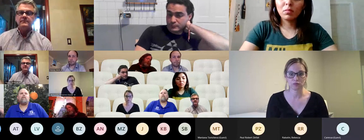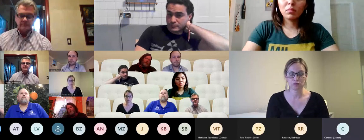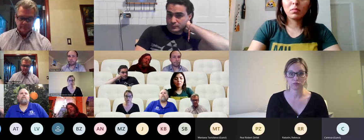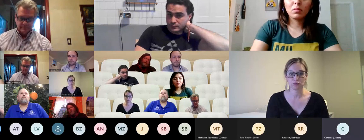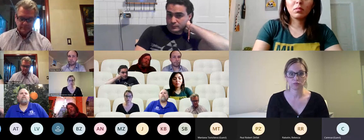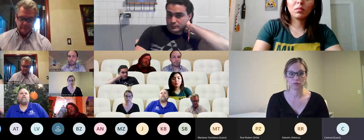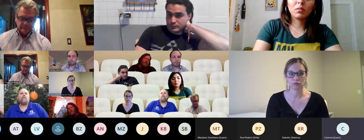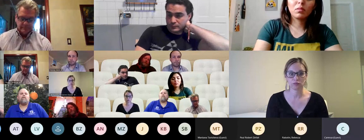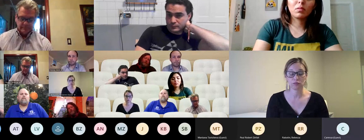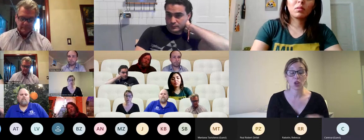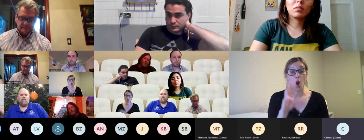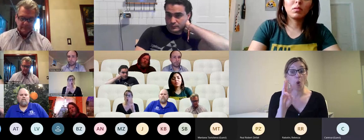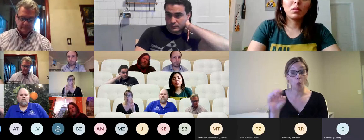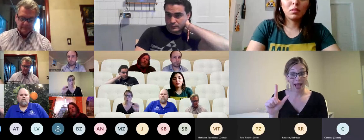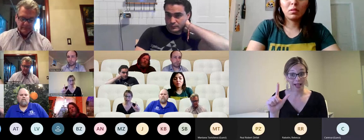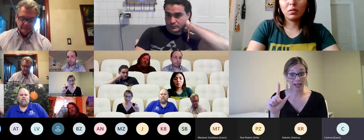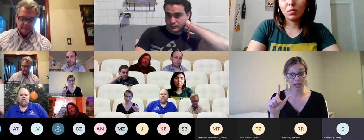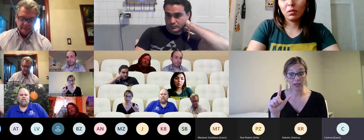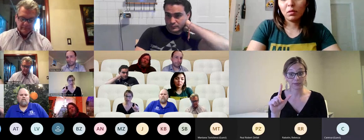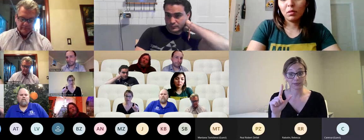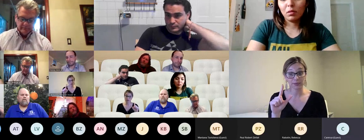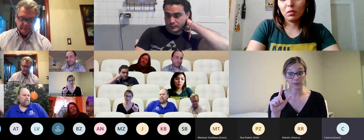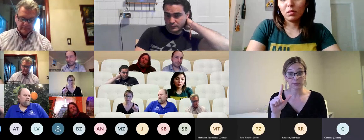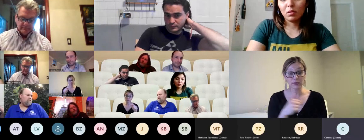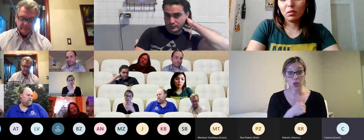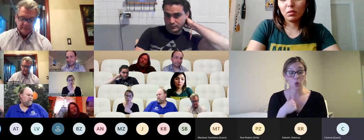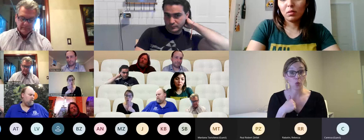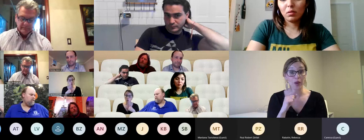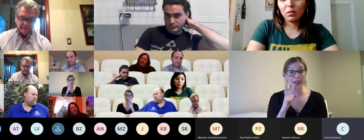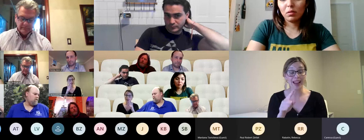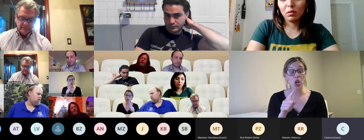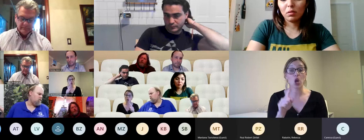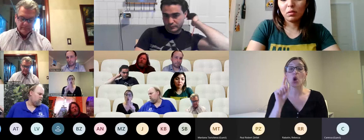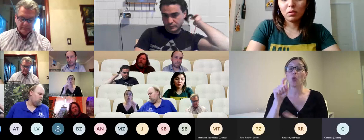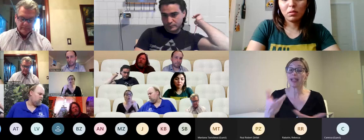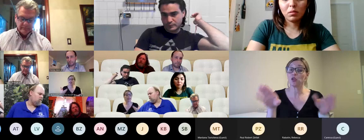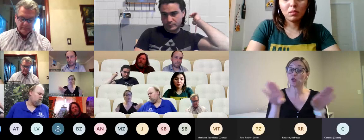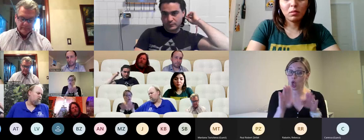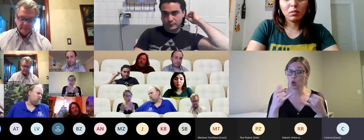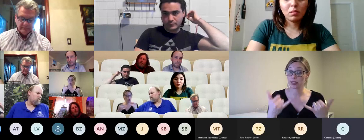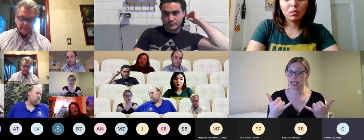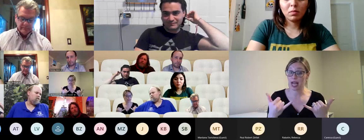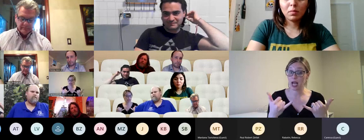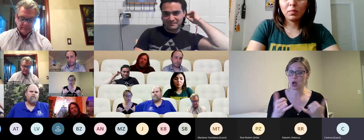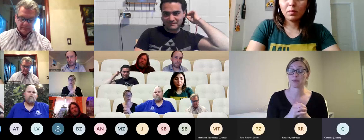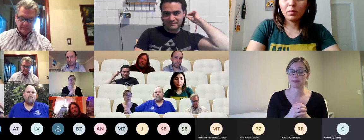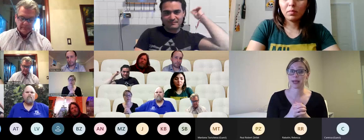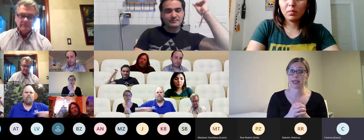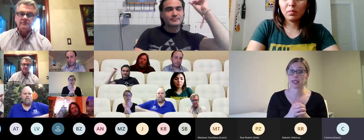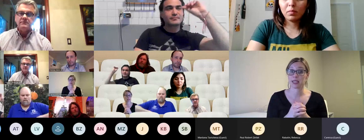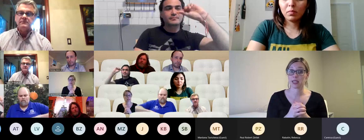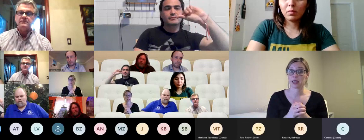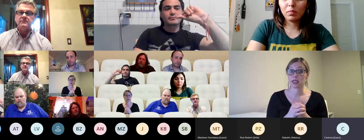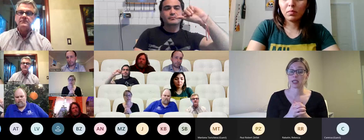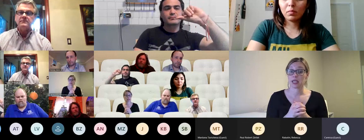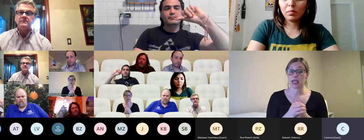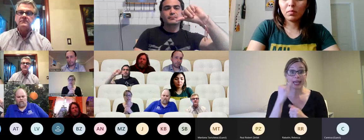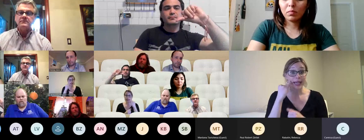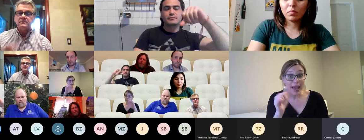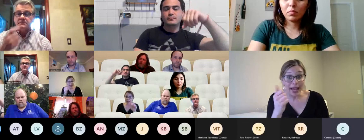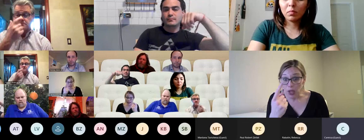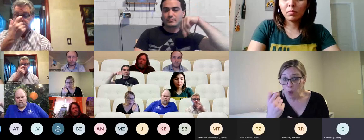Well, we are needing to come to adjourn, but if anyone else has